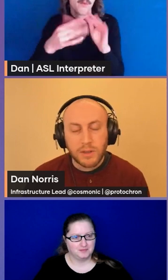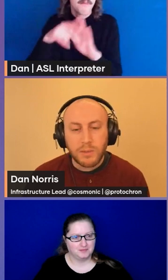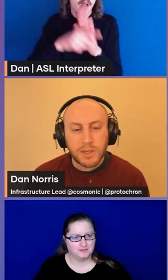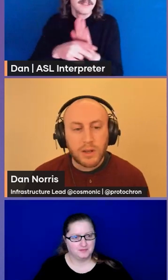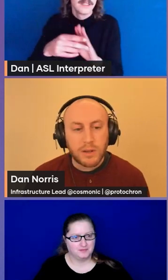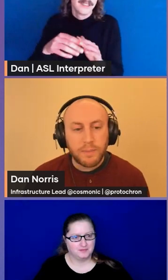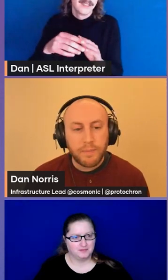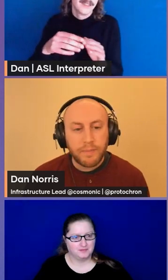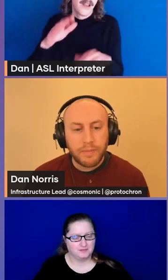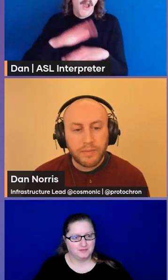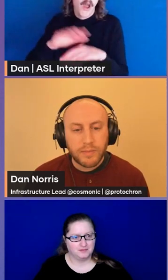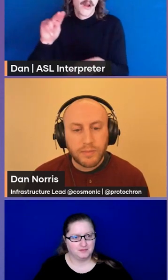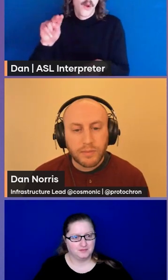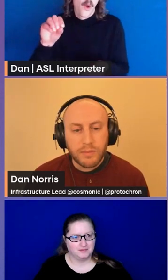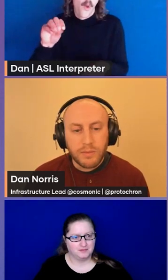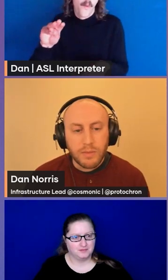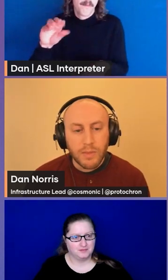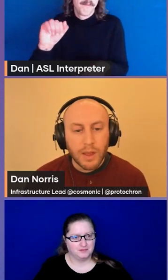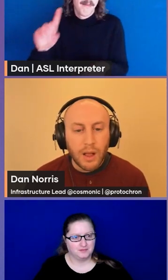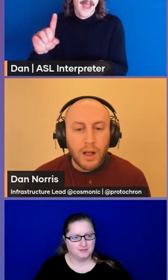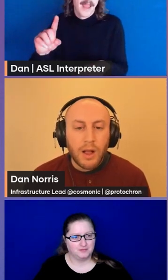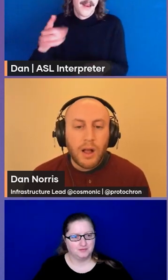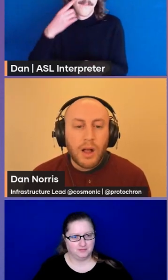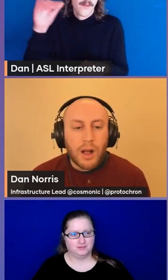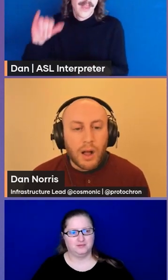have Cilium installed.